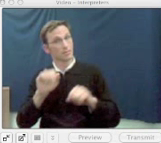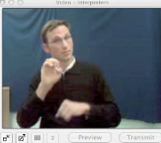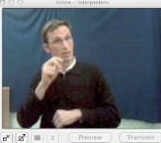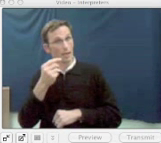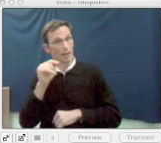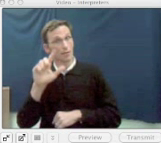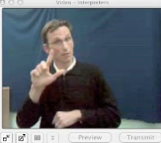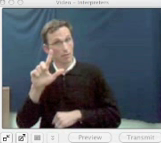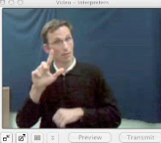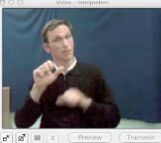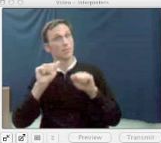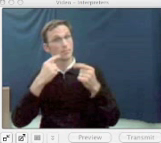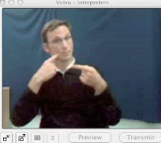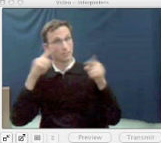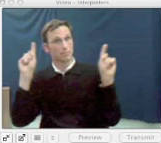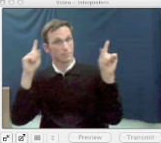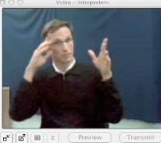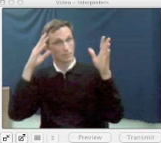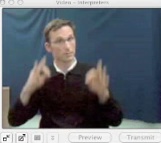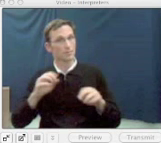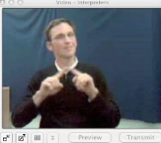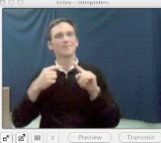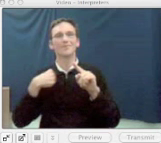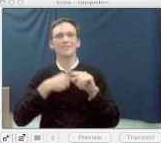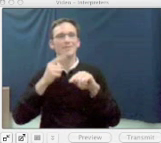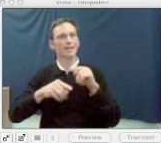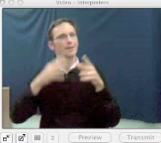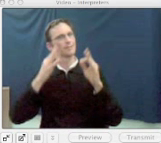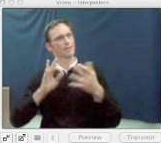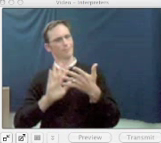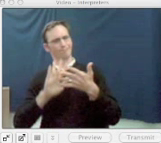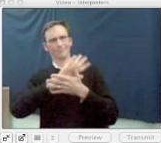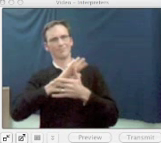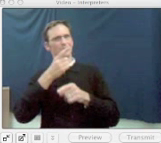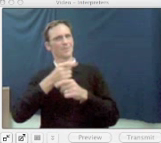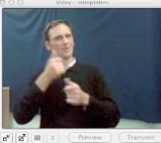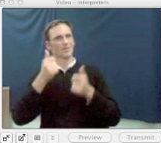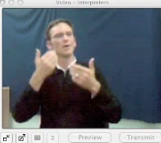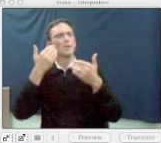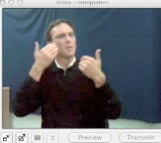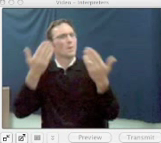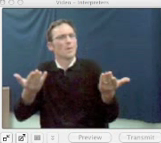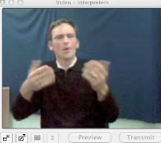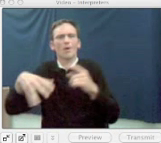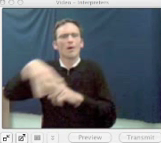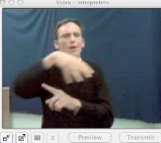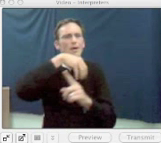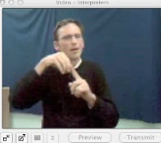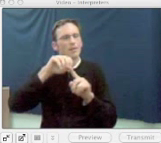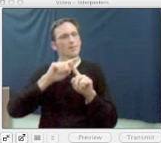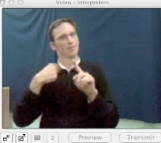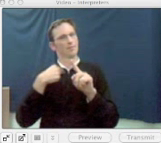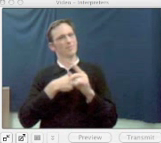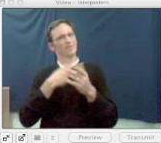really can't decide yet on because we don't have enough contextual factors. We just have the one demand given to